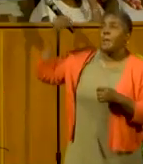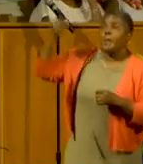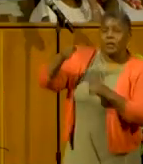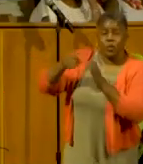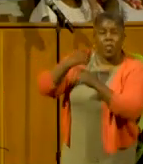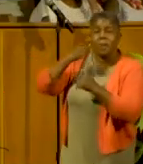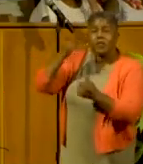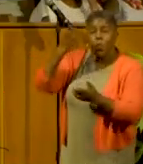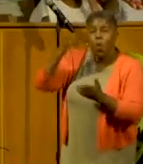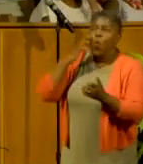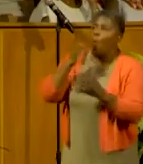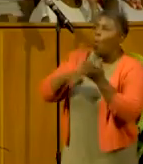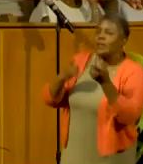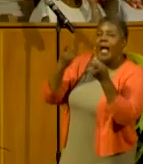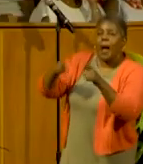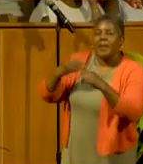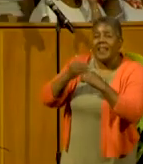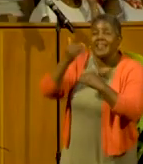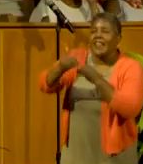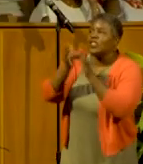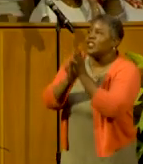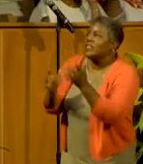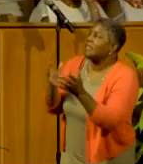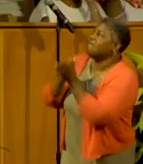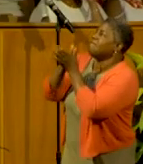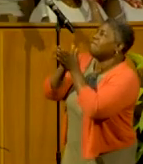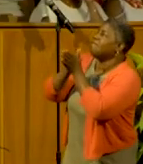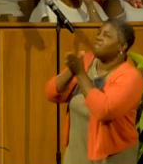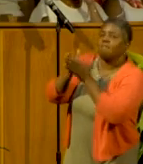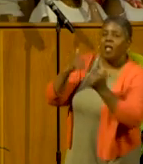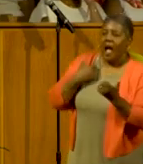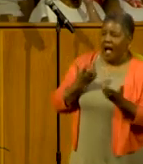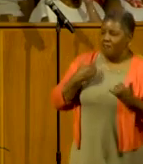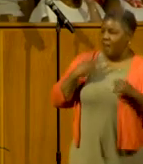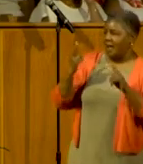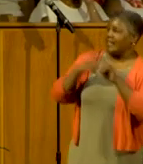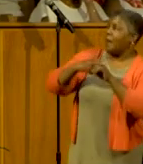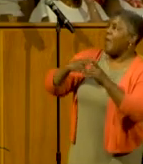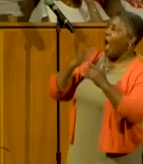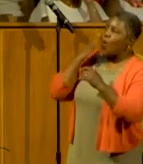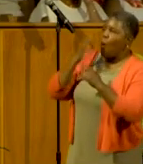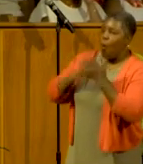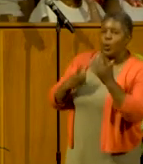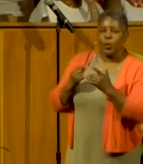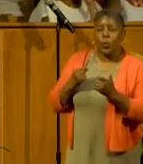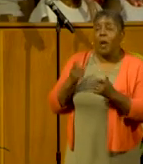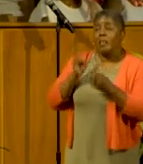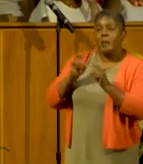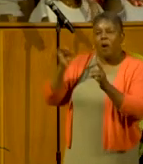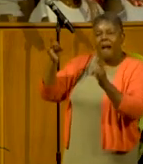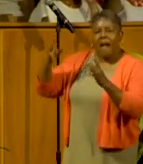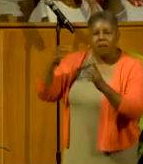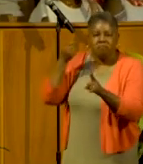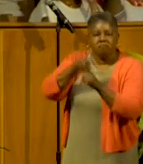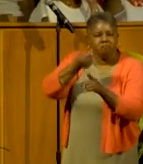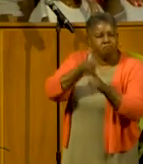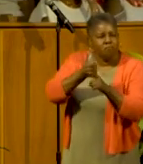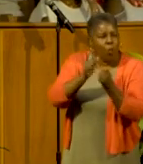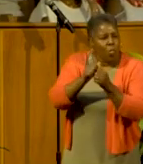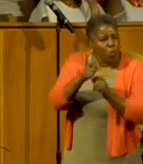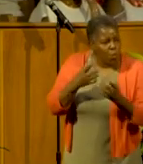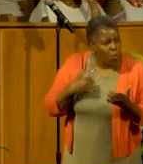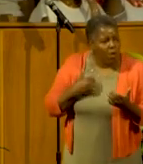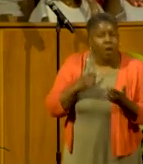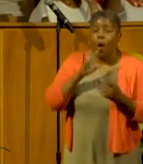excite you because you want to know what's coming next, Jesus. I'm walking in my assignment. The haters that used to come to you when you